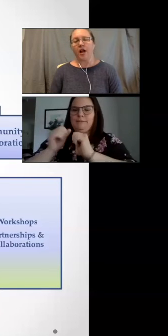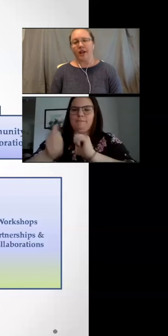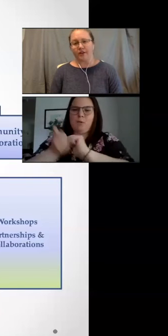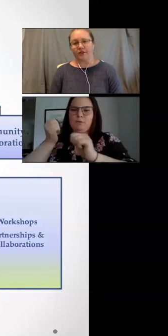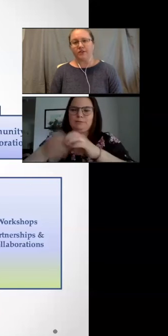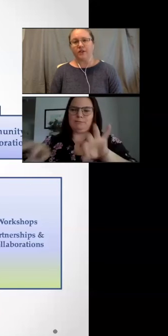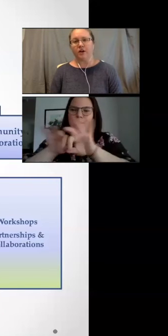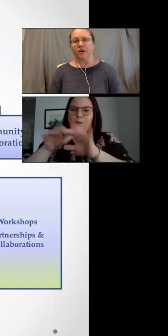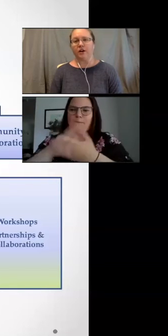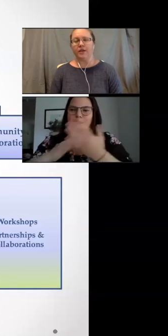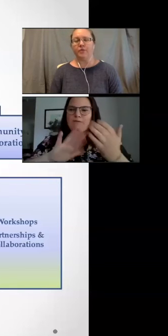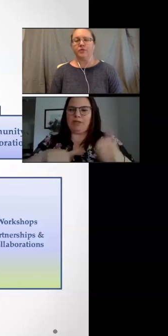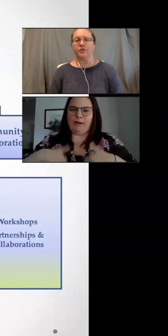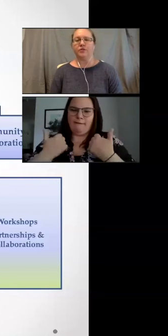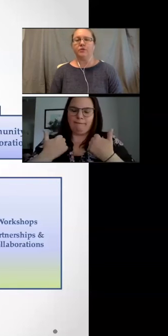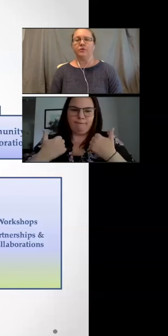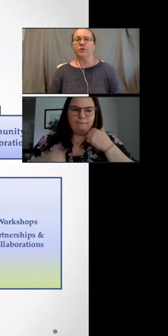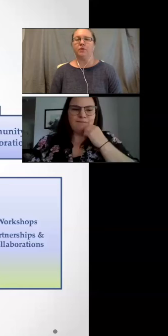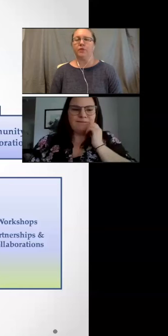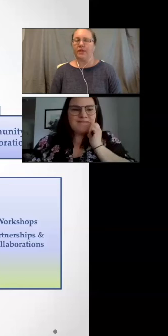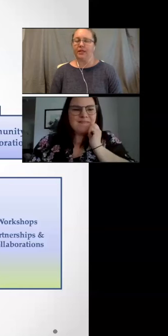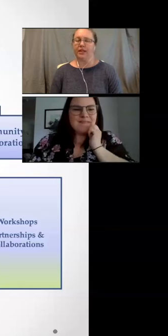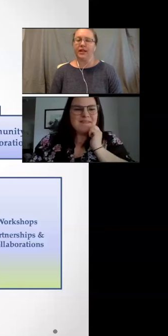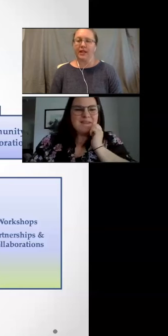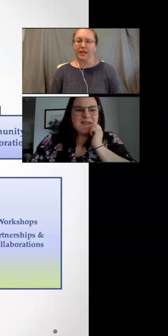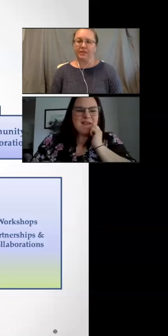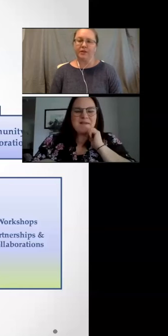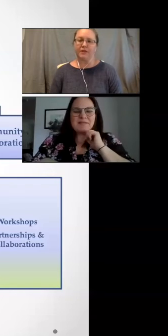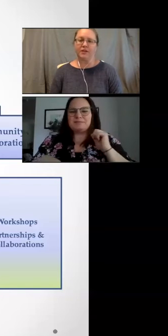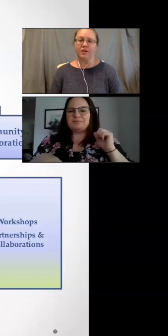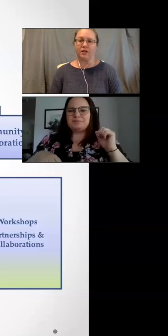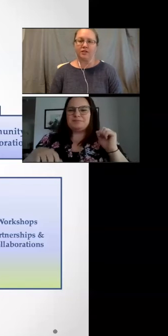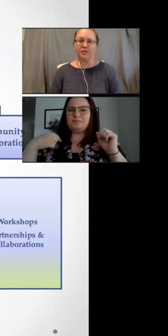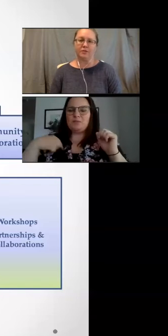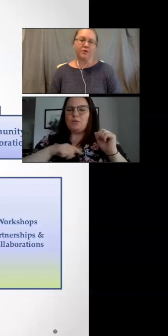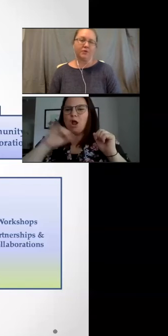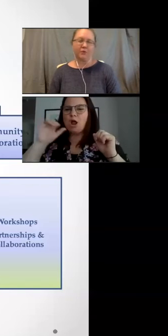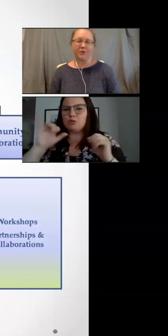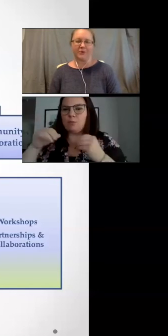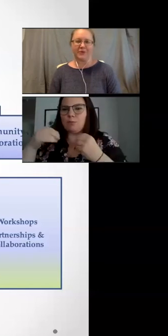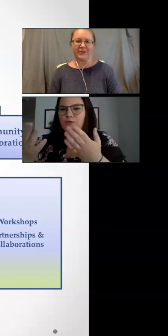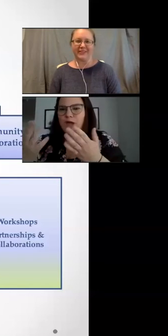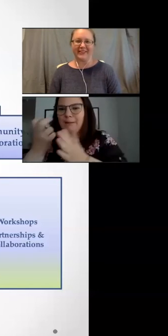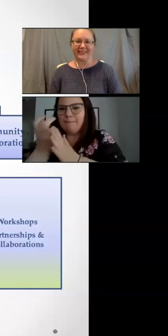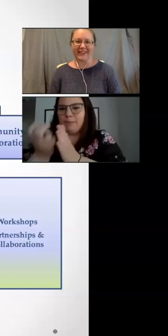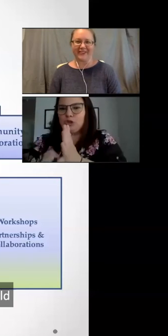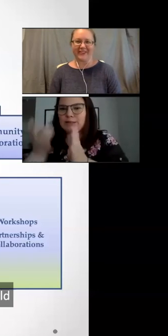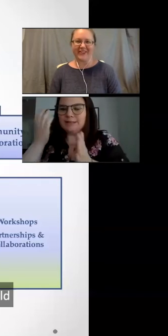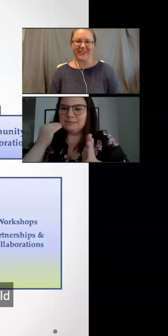the child are able to really connect, because that child is the most important